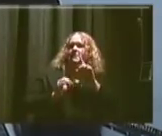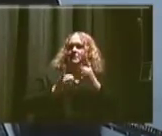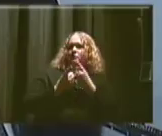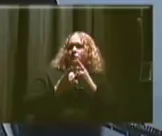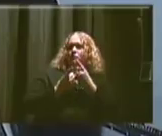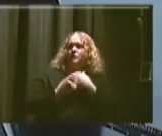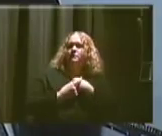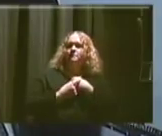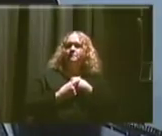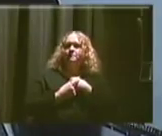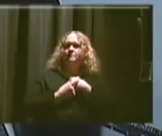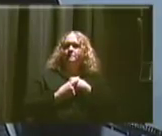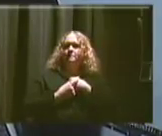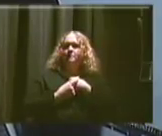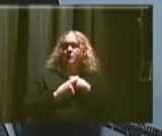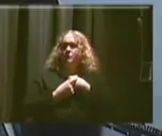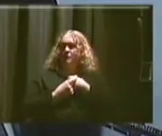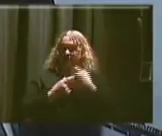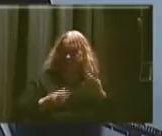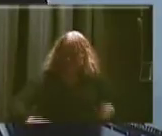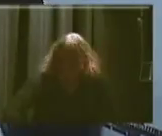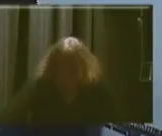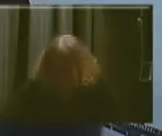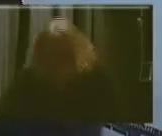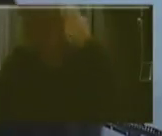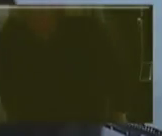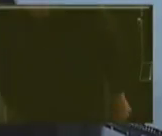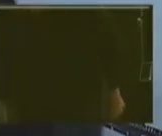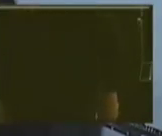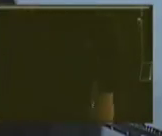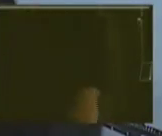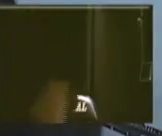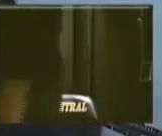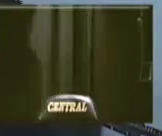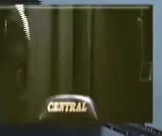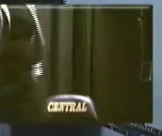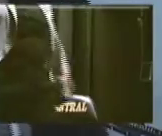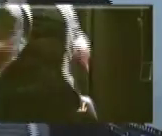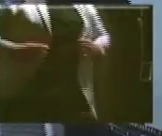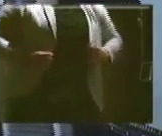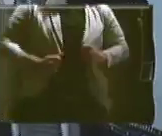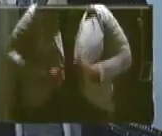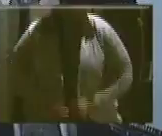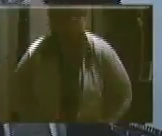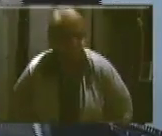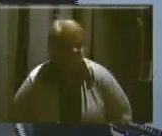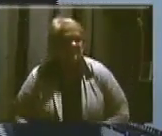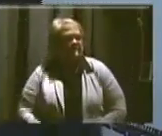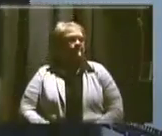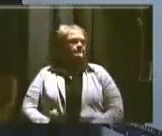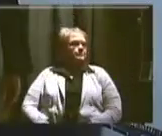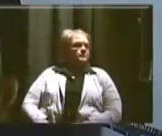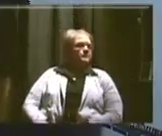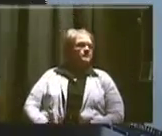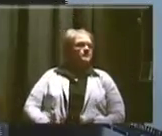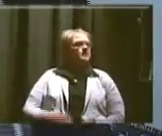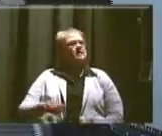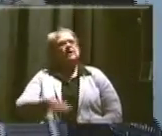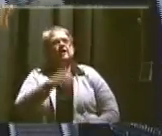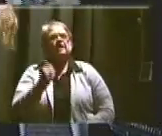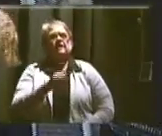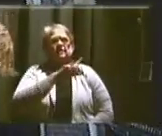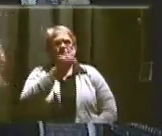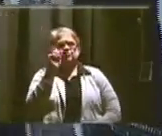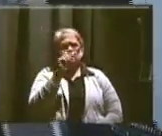or comments? Yes. Well, it's related to that. We talk about wanting to be the best